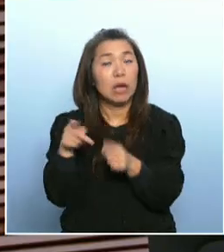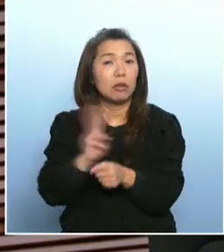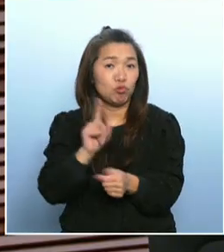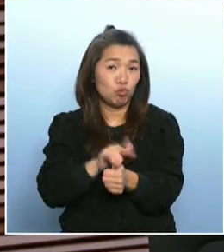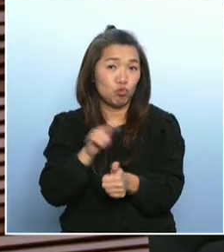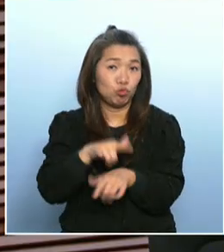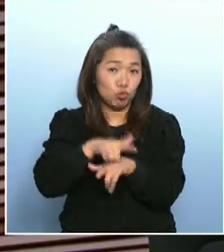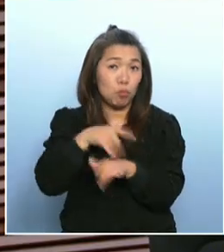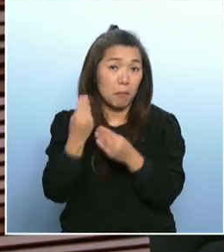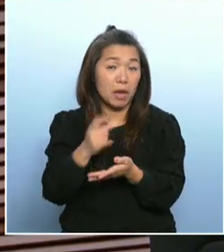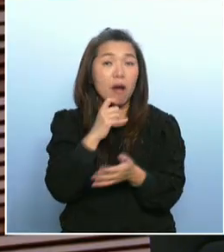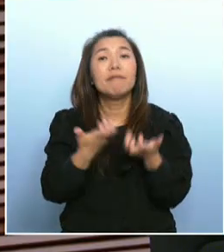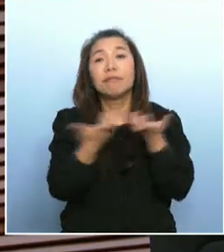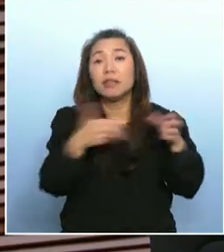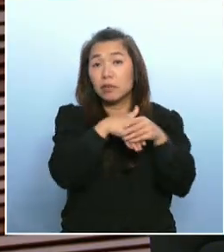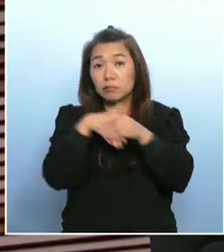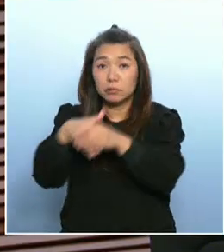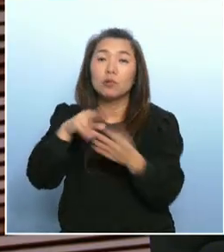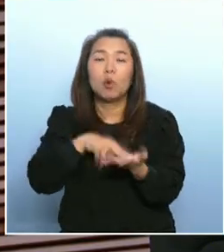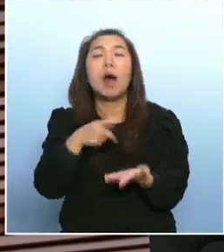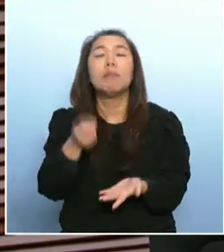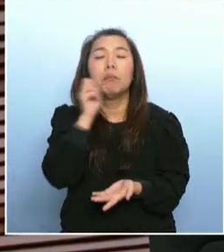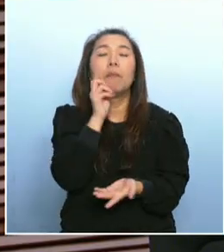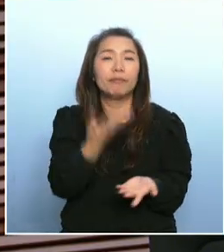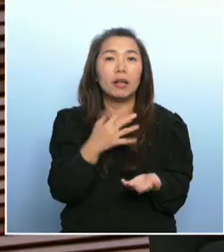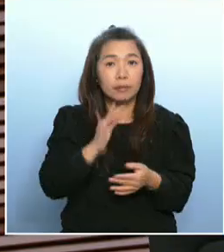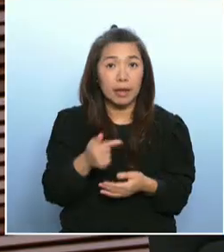their carers will also be entitled to the same.